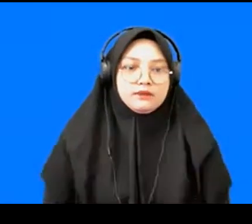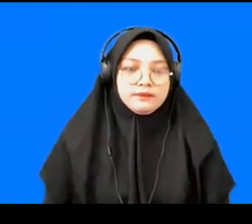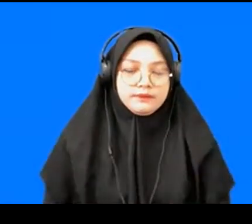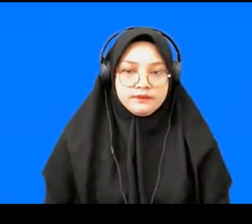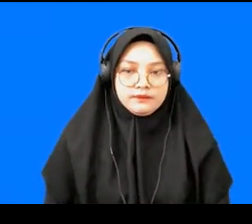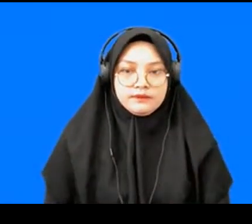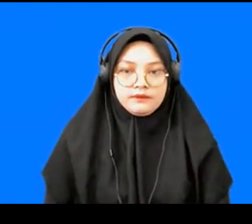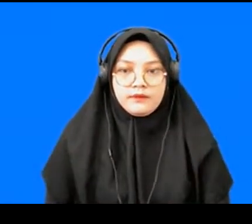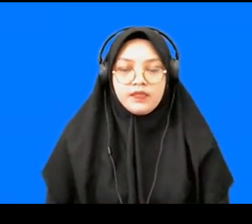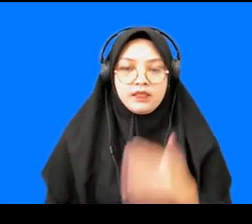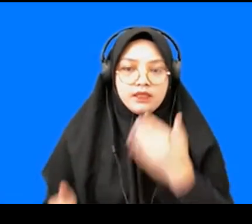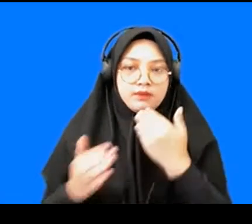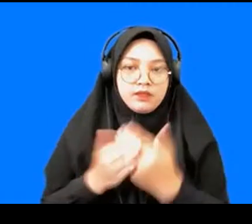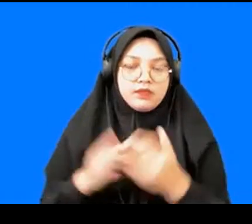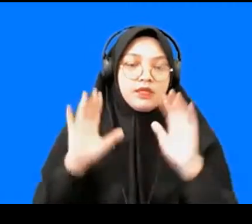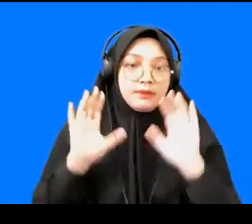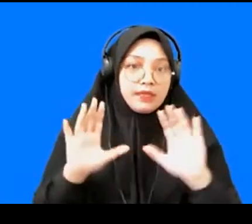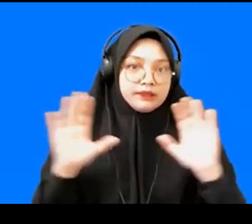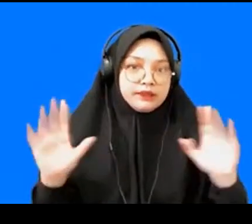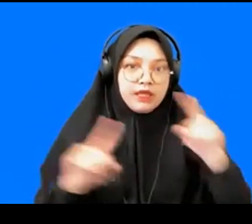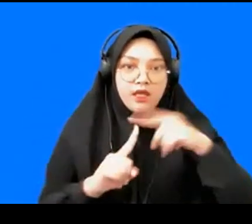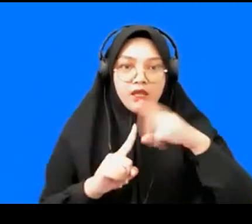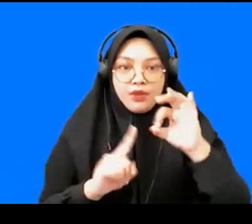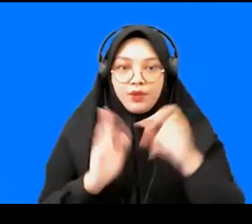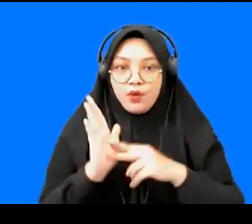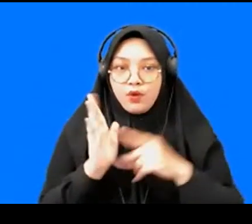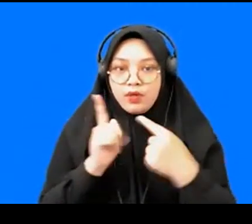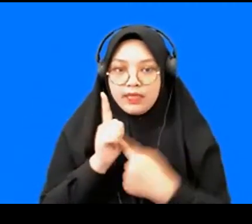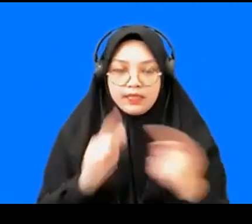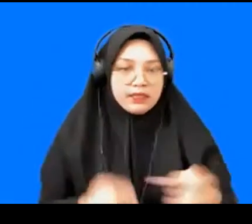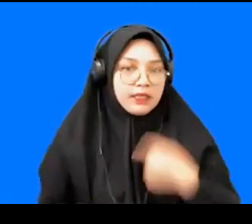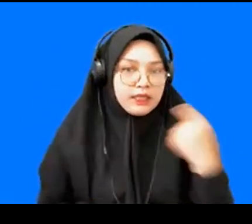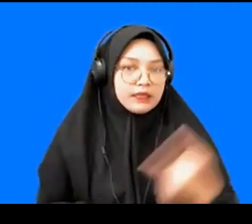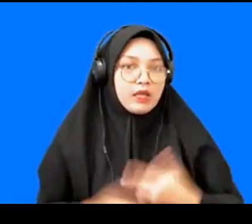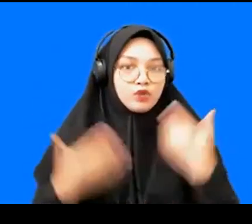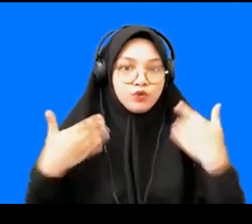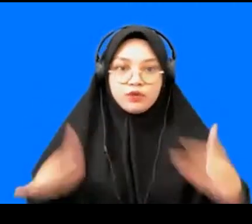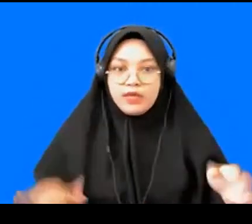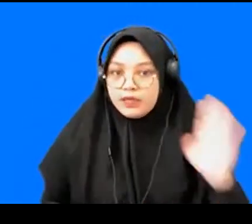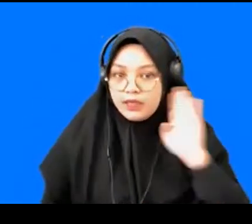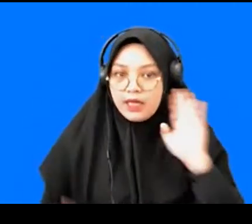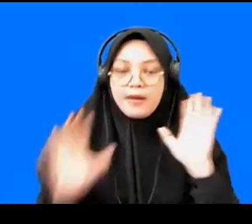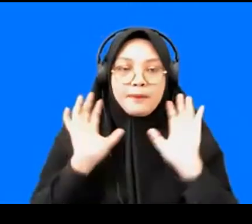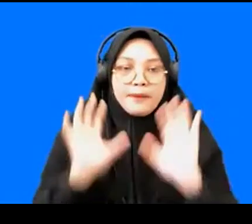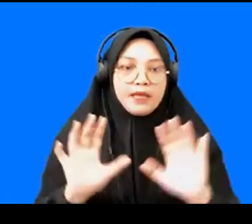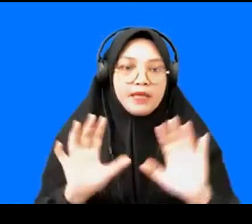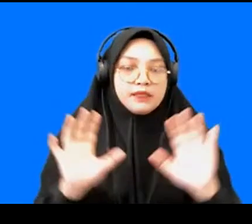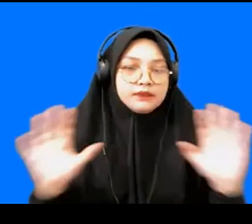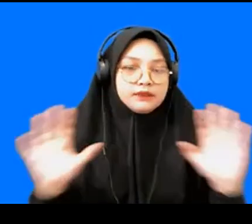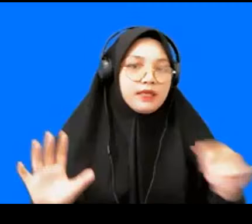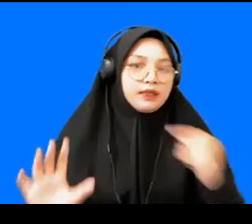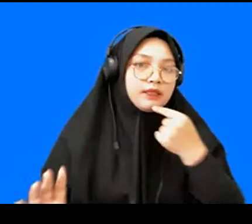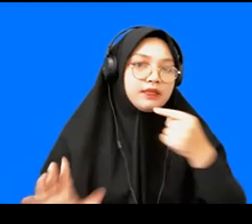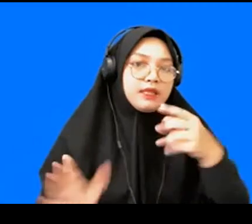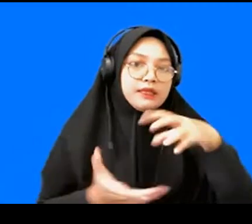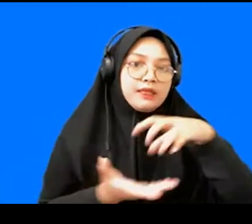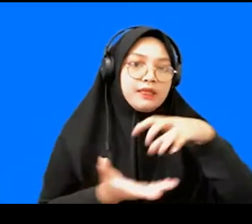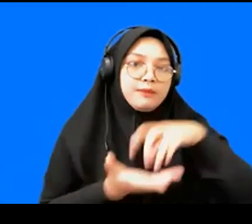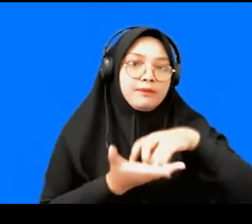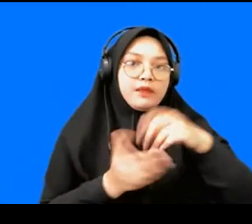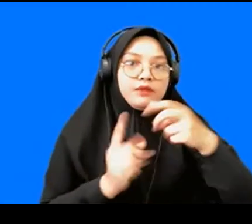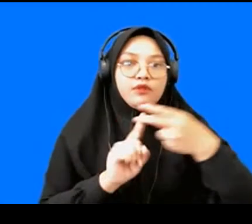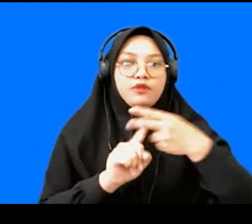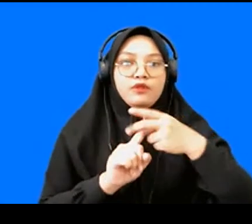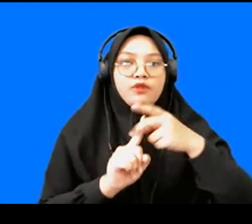also hear really what has been progressing also in the Philippines as well. I would like to invite back joining